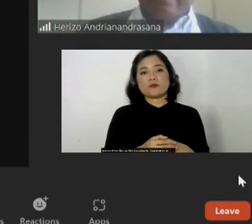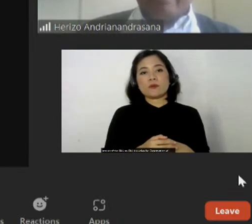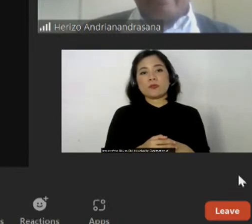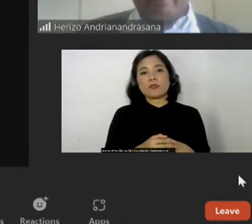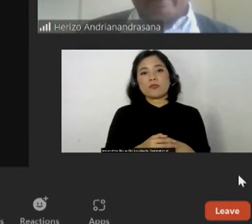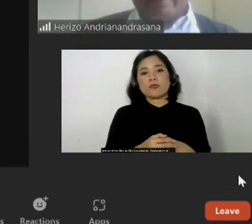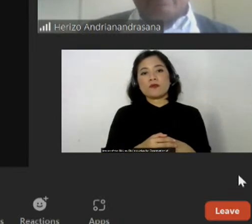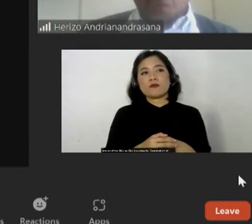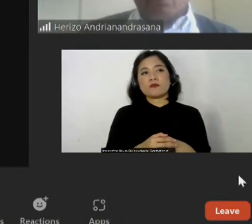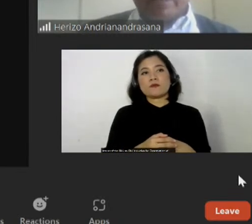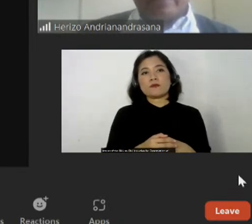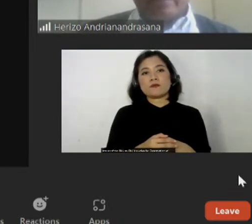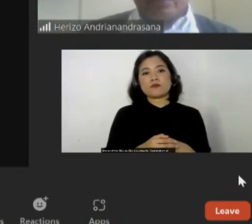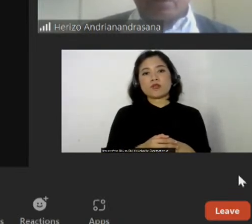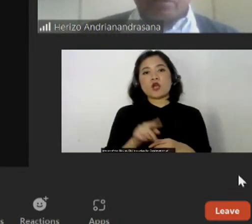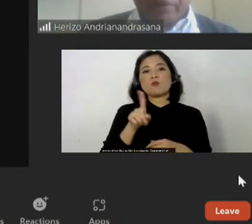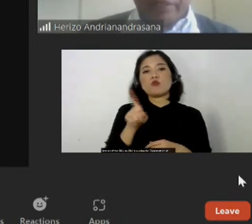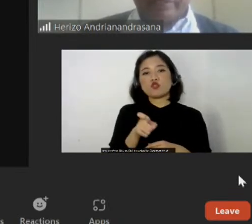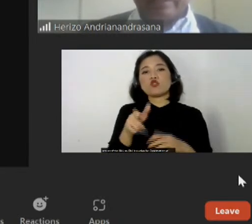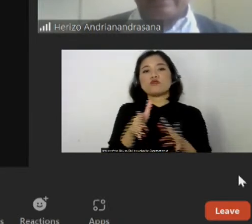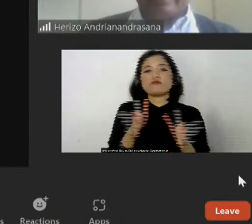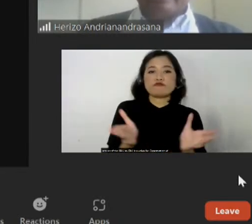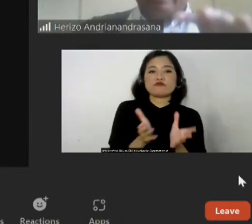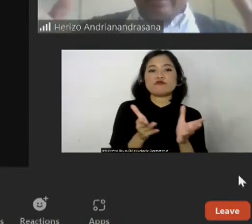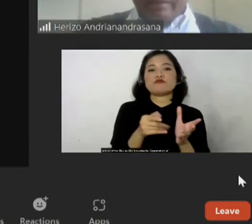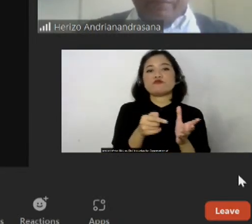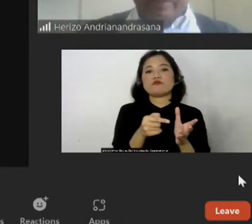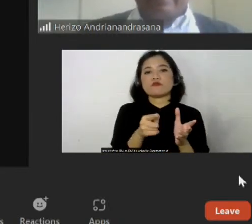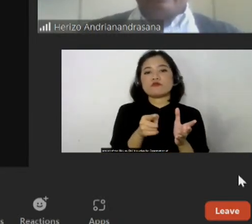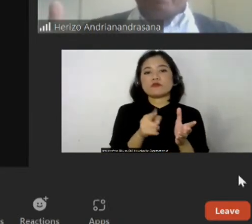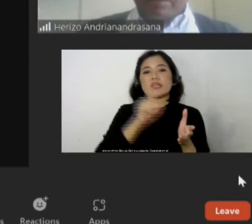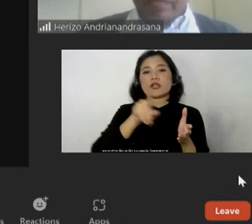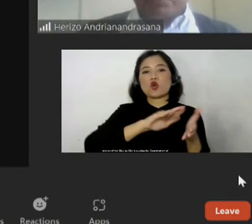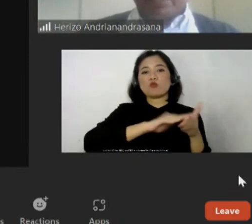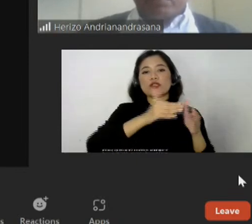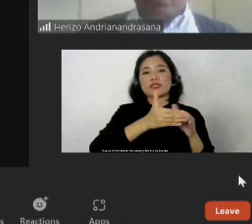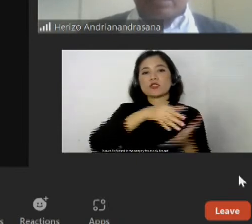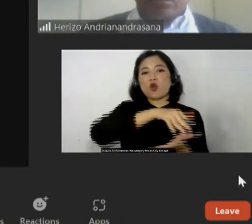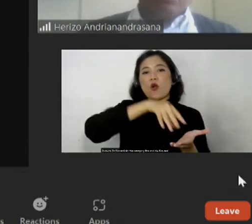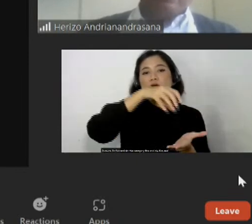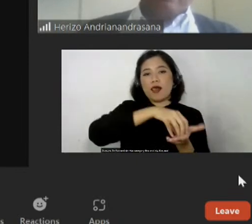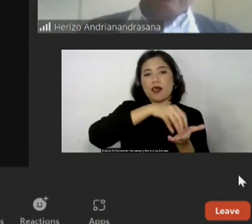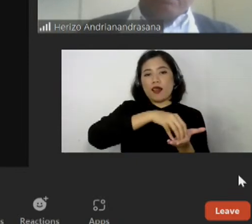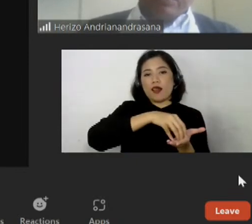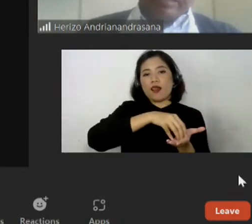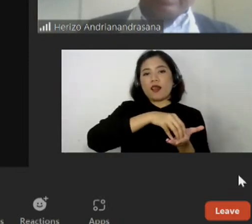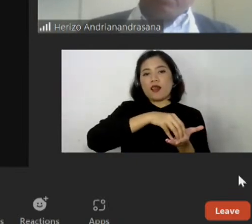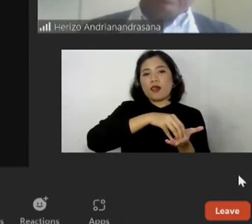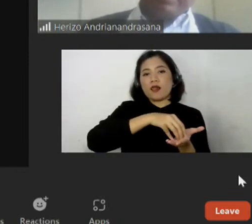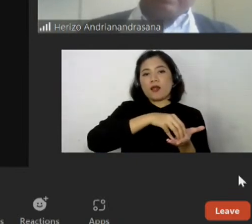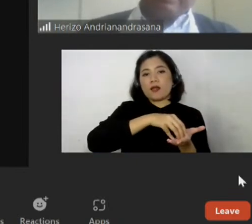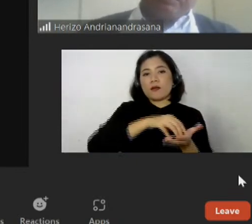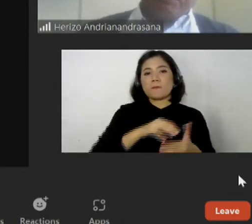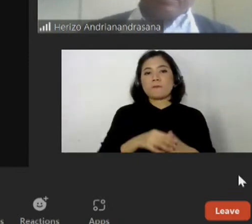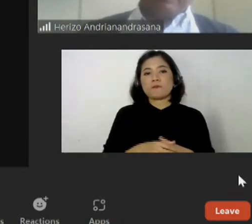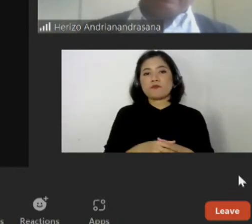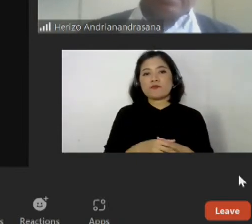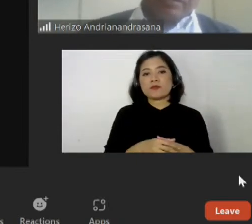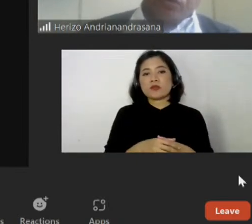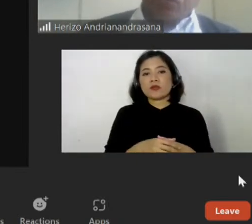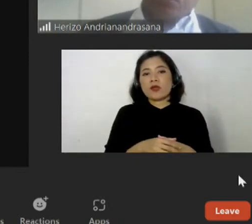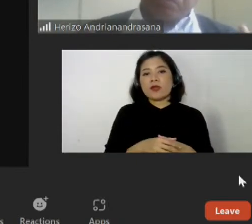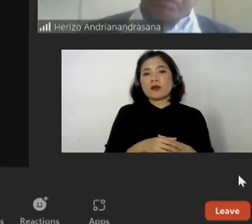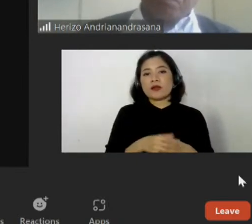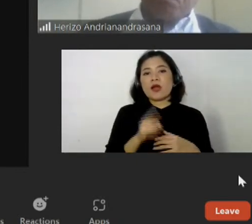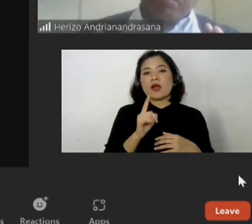requires the involvement of local communities in the management process. So the takeaway message from this slide